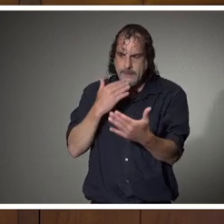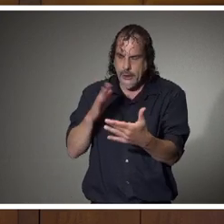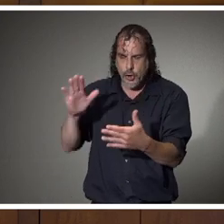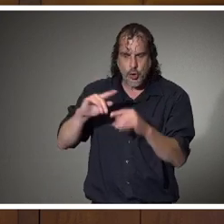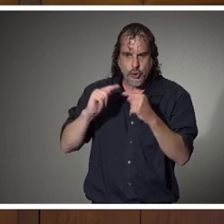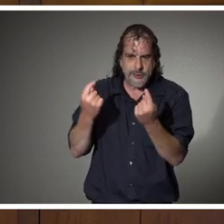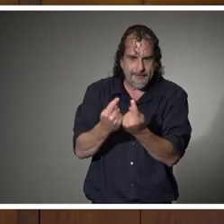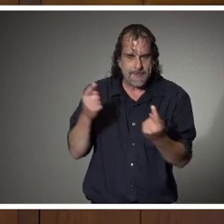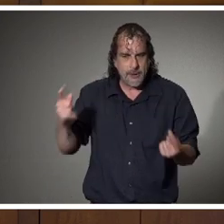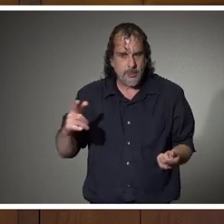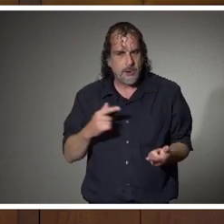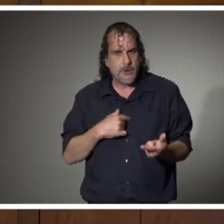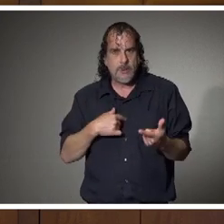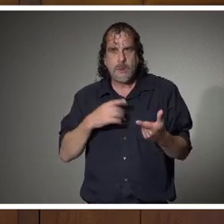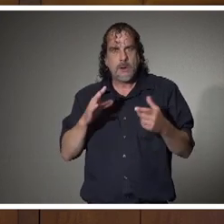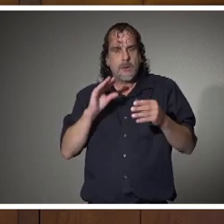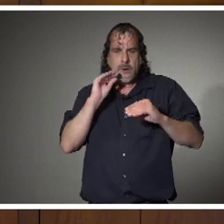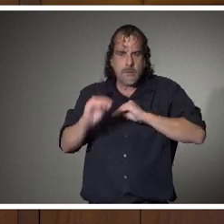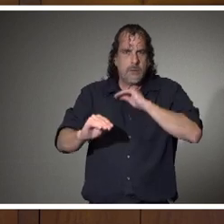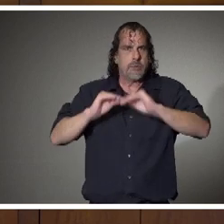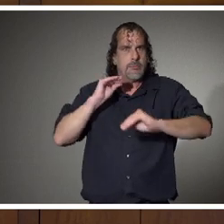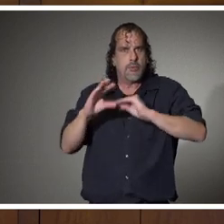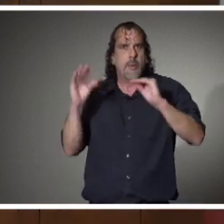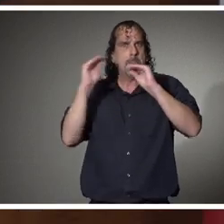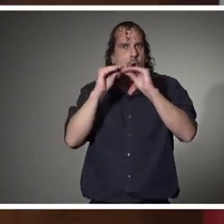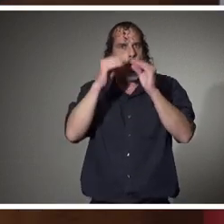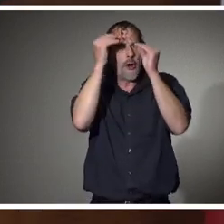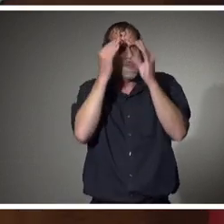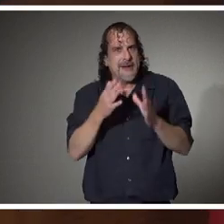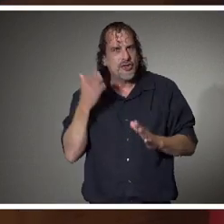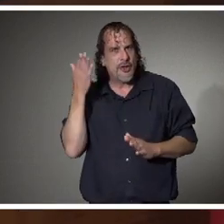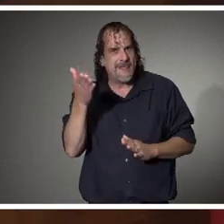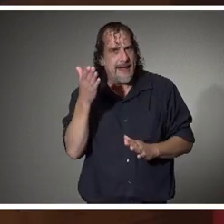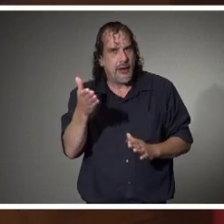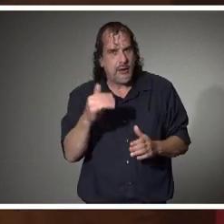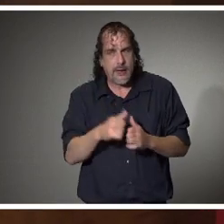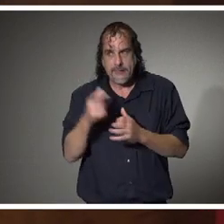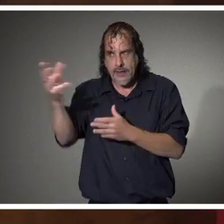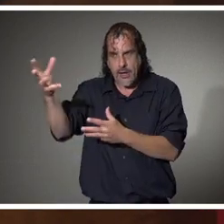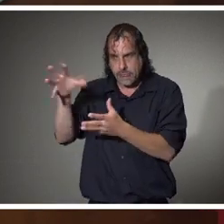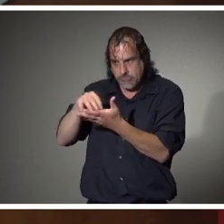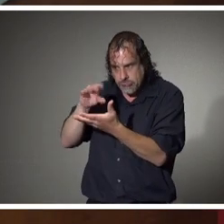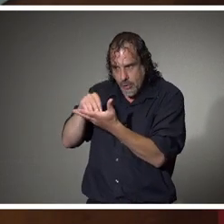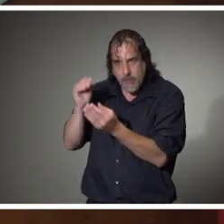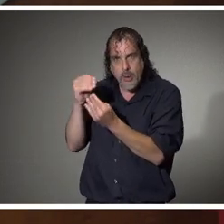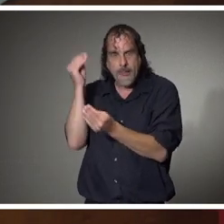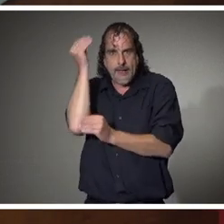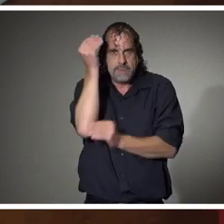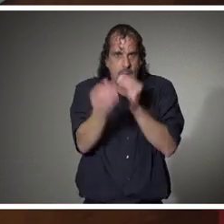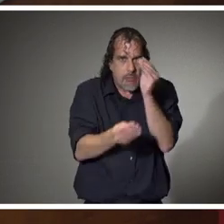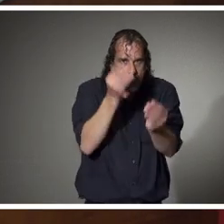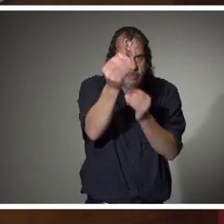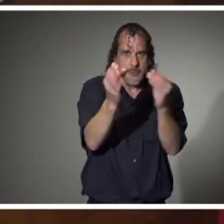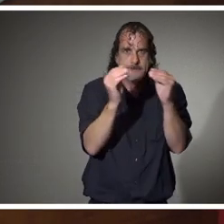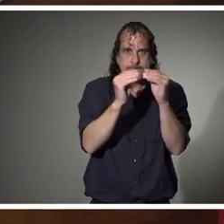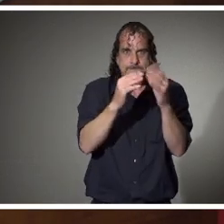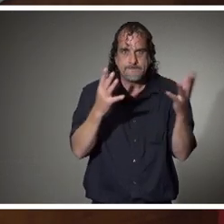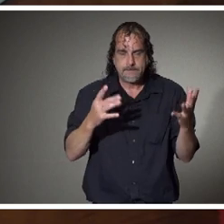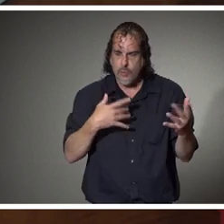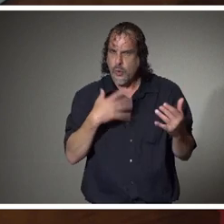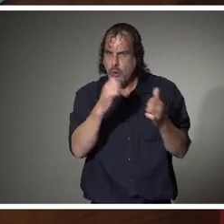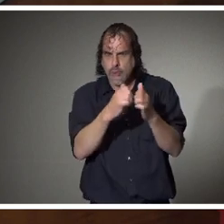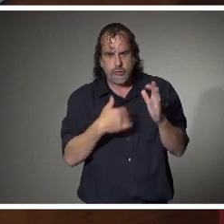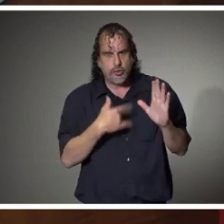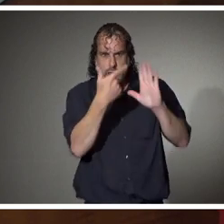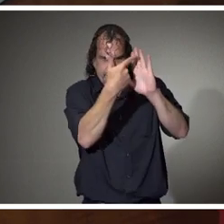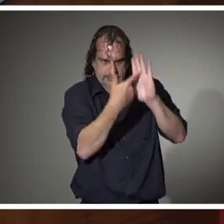We're continuously putting more and more data out there as more and more data becomes available. We have committed to being transparent throughout